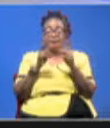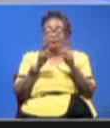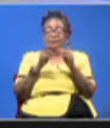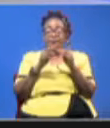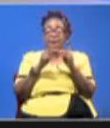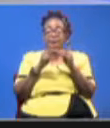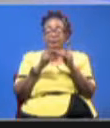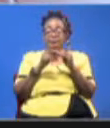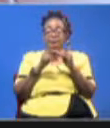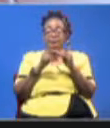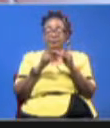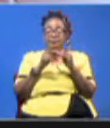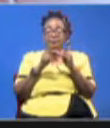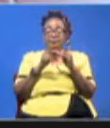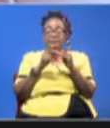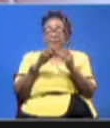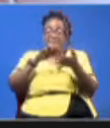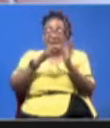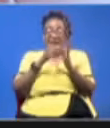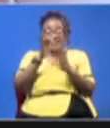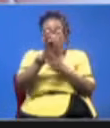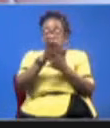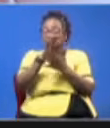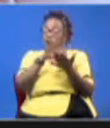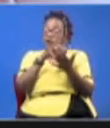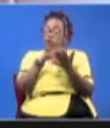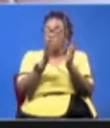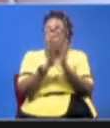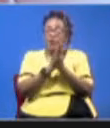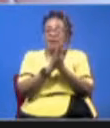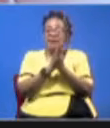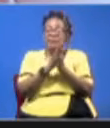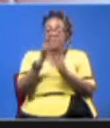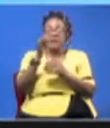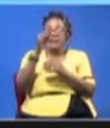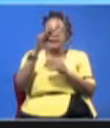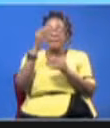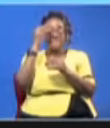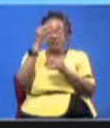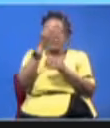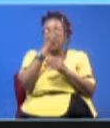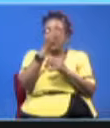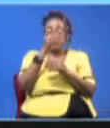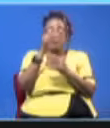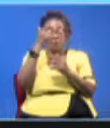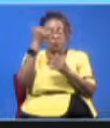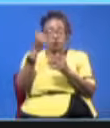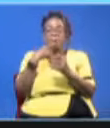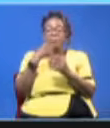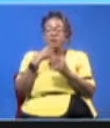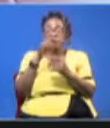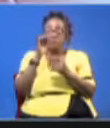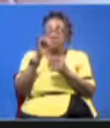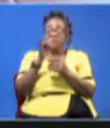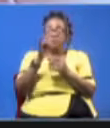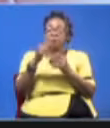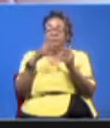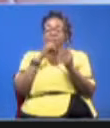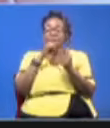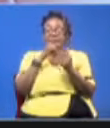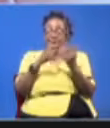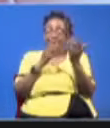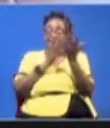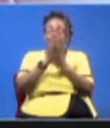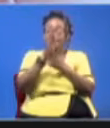and to move on from it. But did the situation with Kizza Besigye, in your view, because you mentioned that Kenya was within its rights, but it